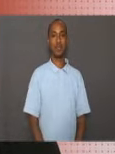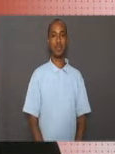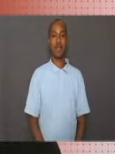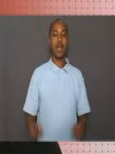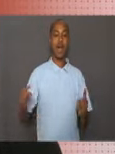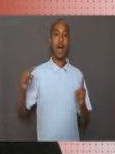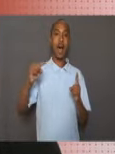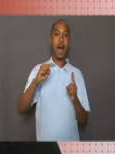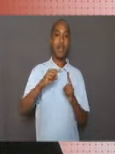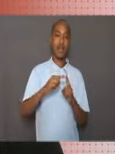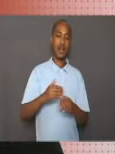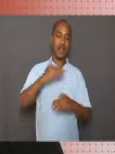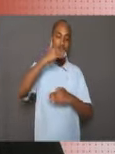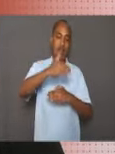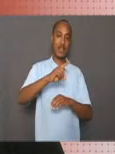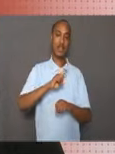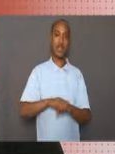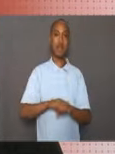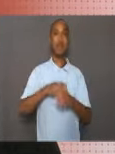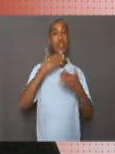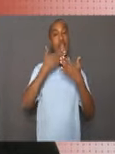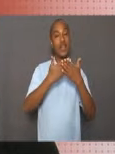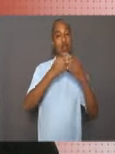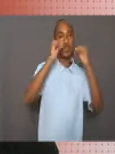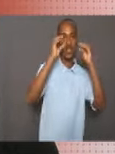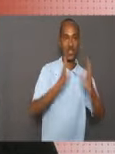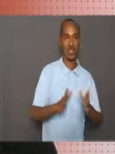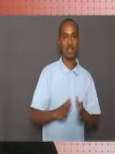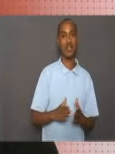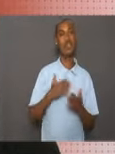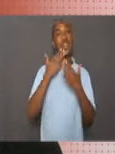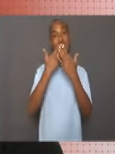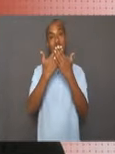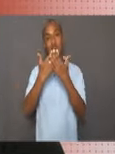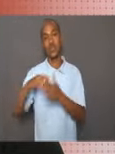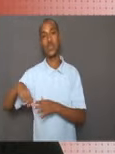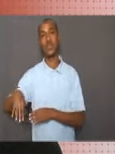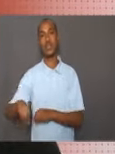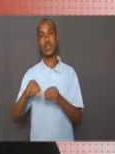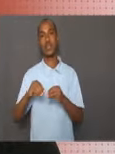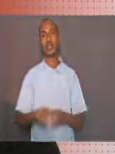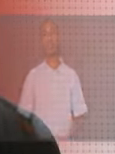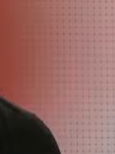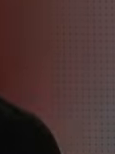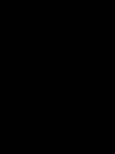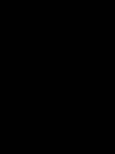Until next time, thank you, teacher. Thank you, students.